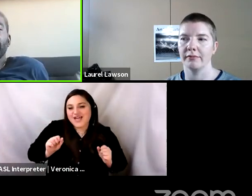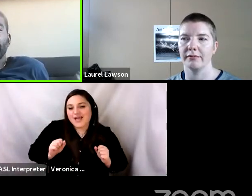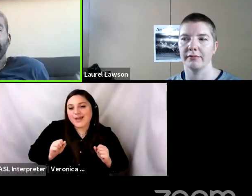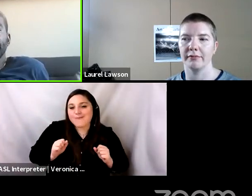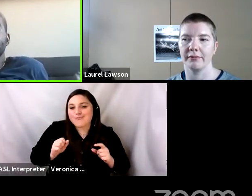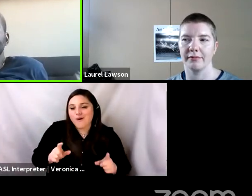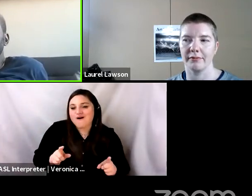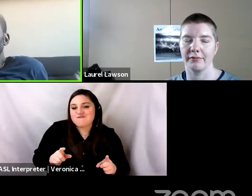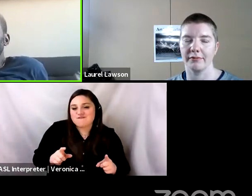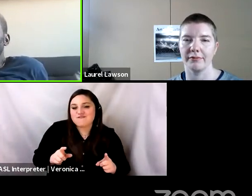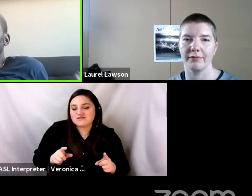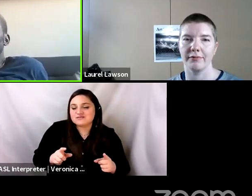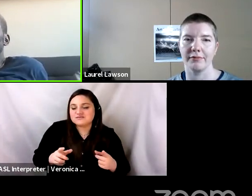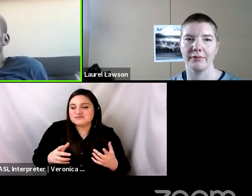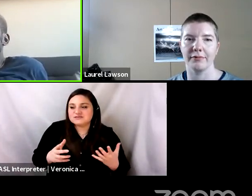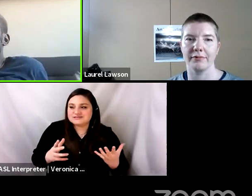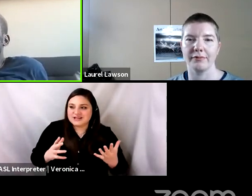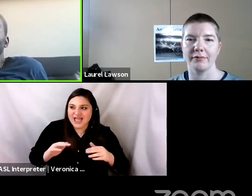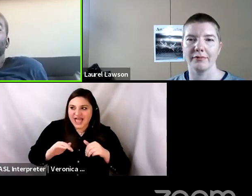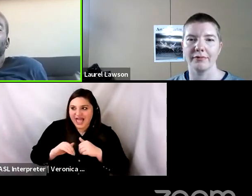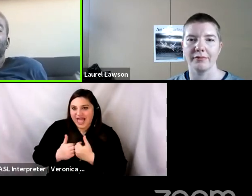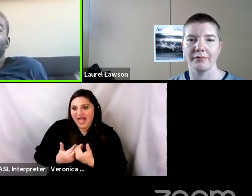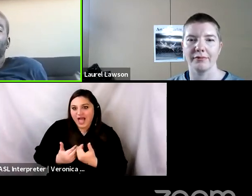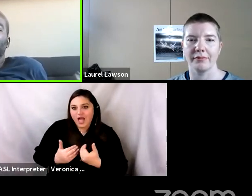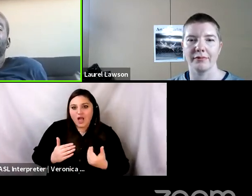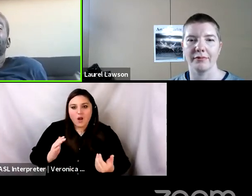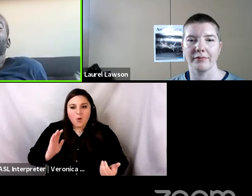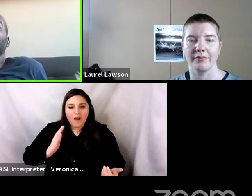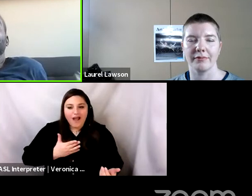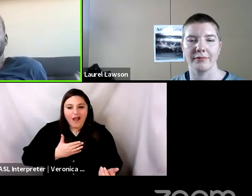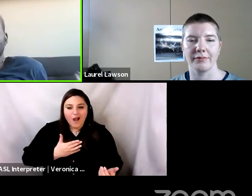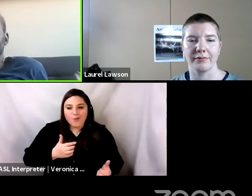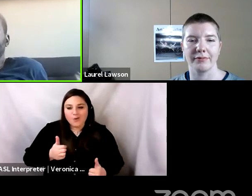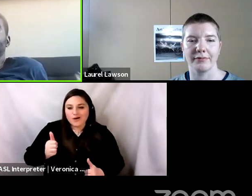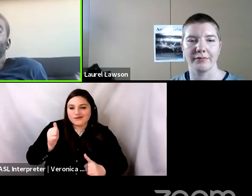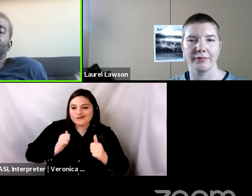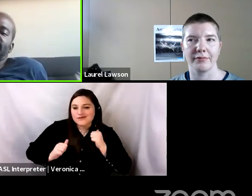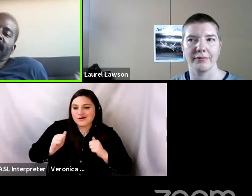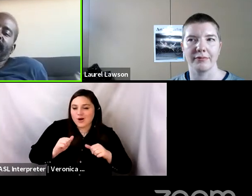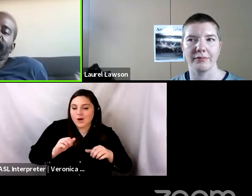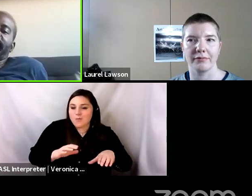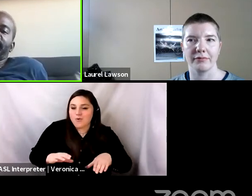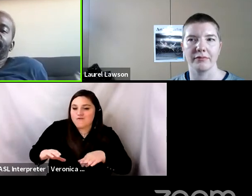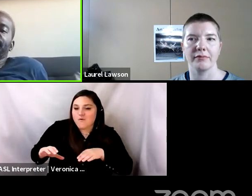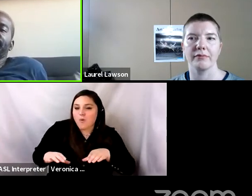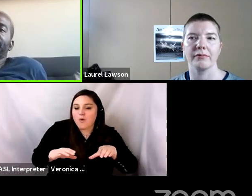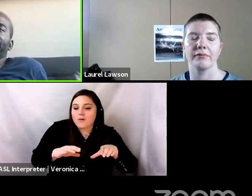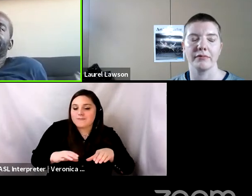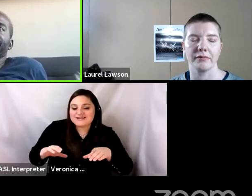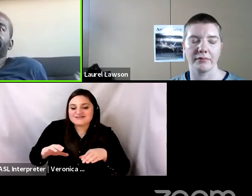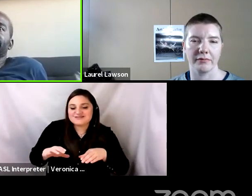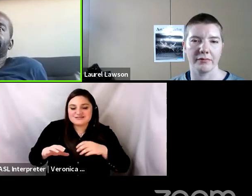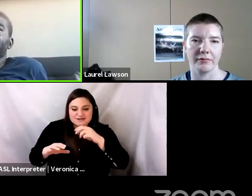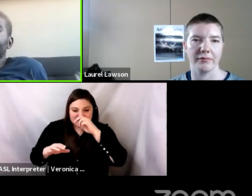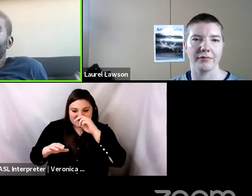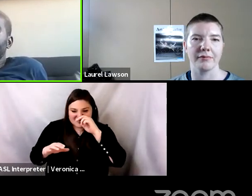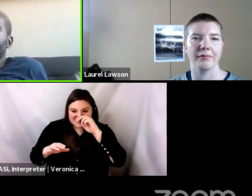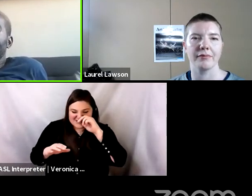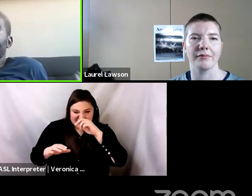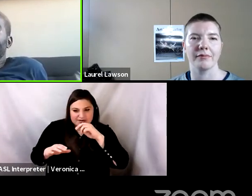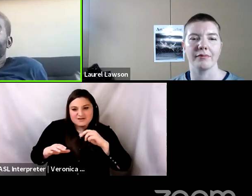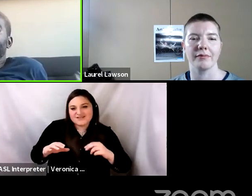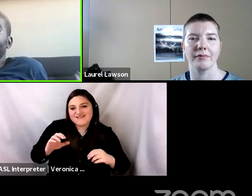these categories, and what does it mean when we like touch it, and